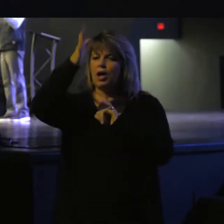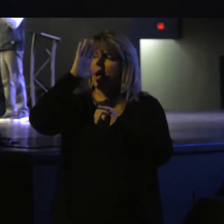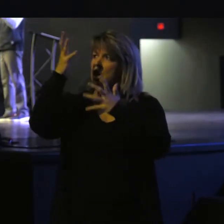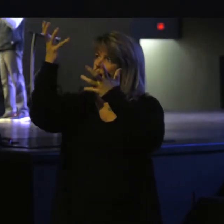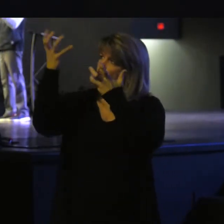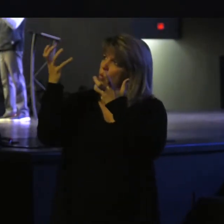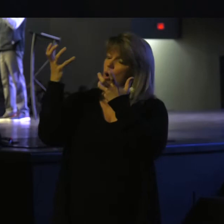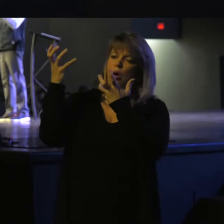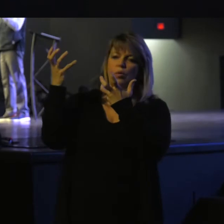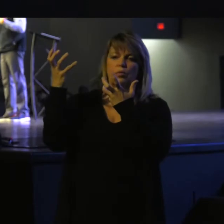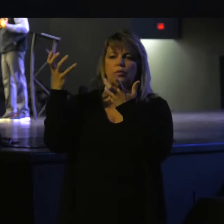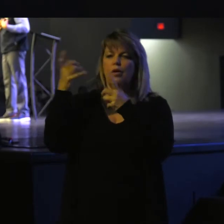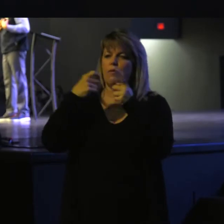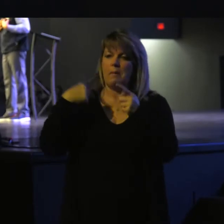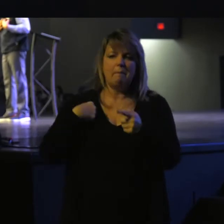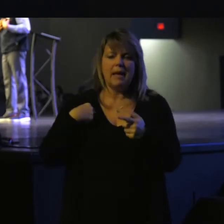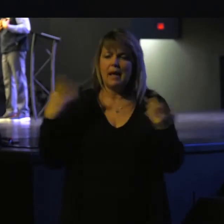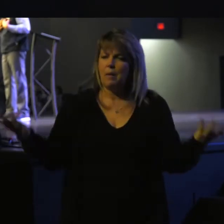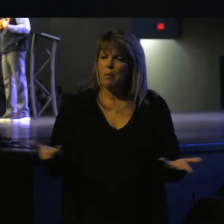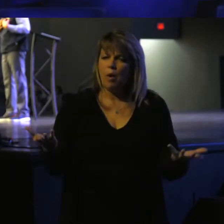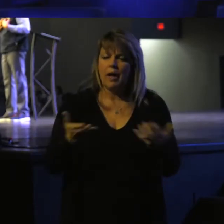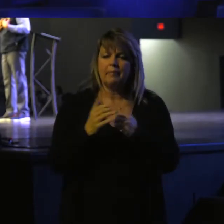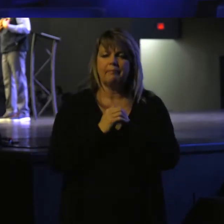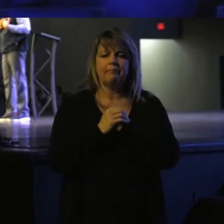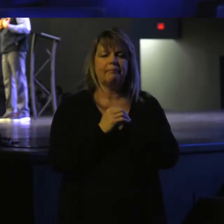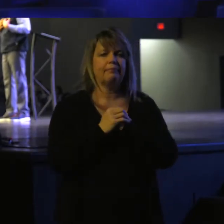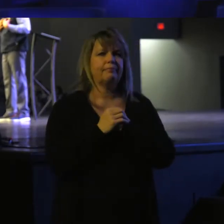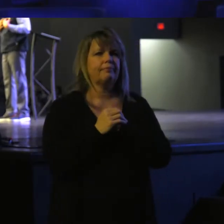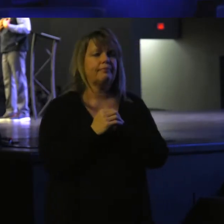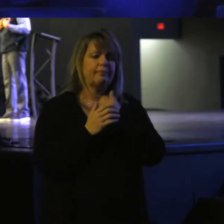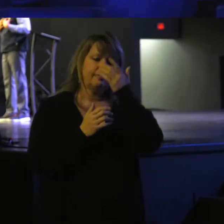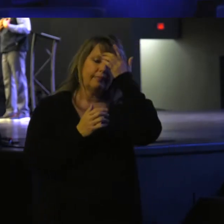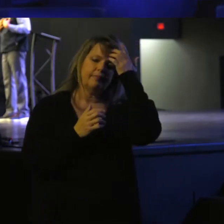want from me?